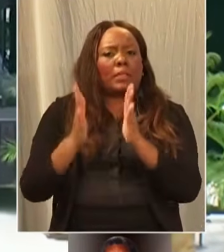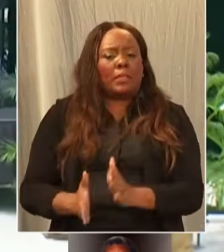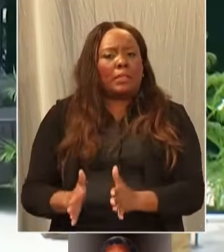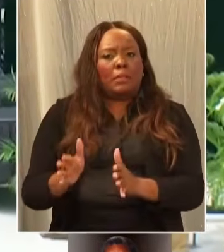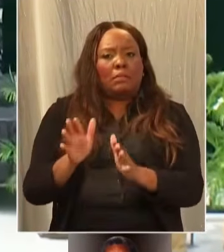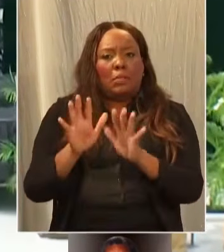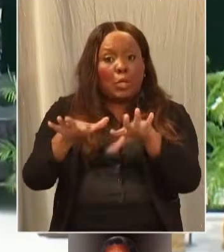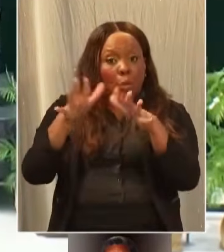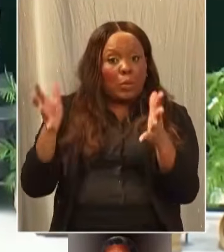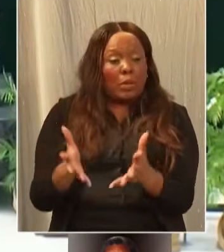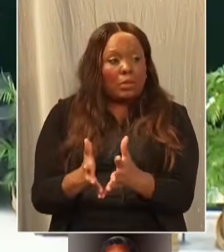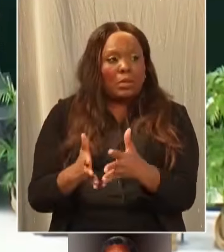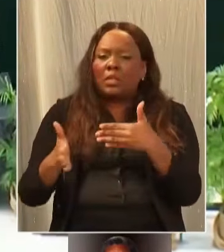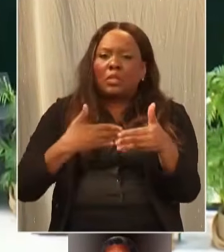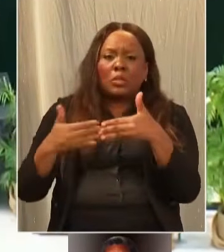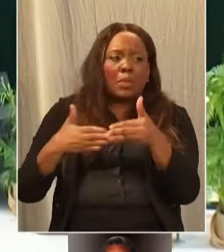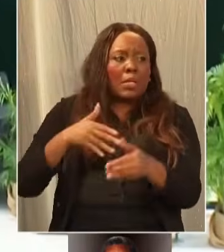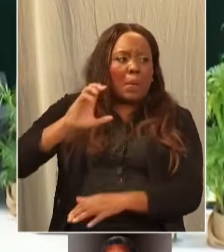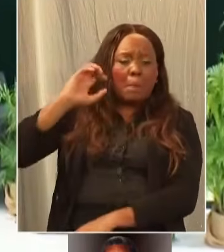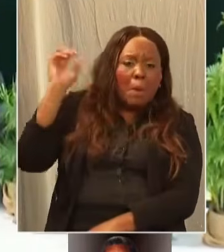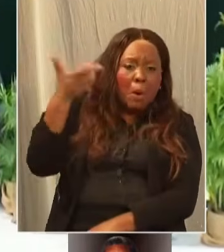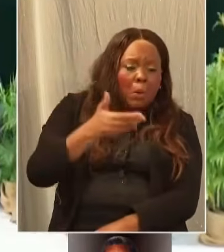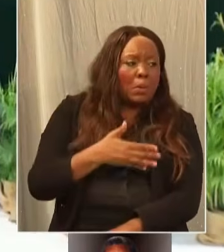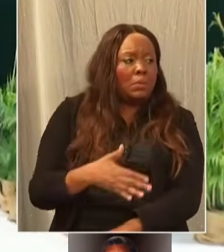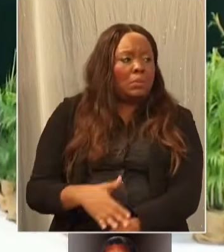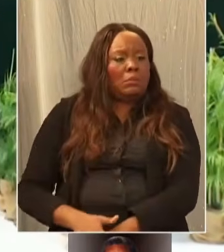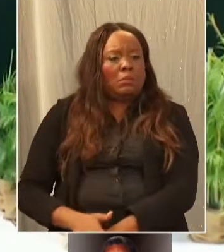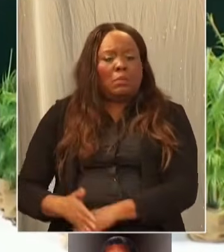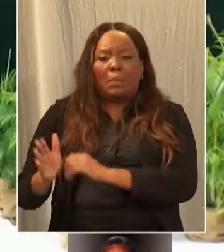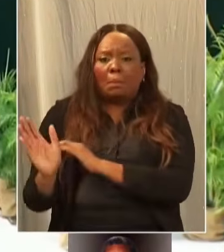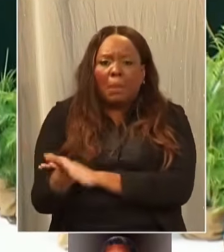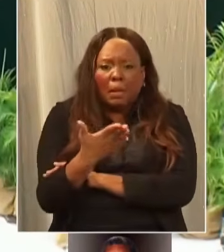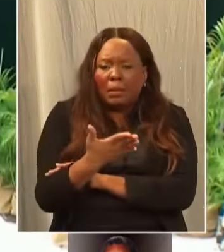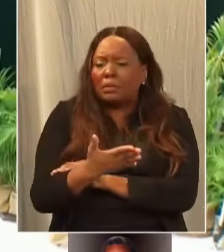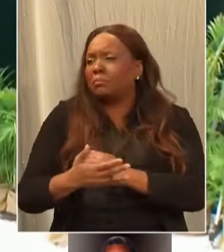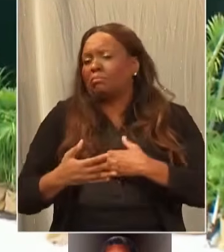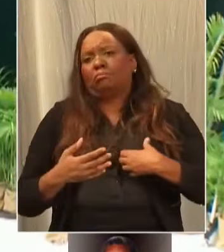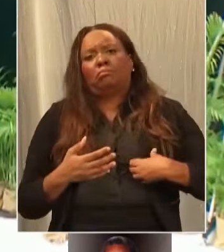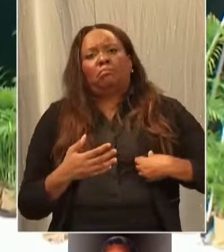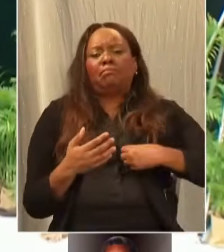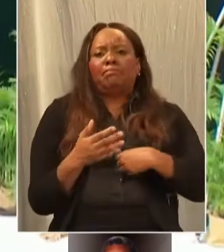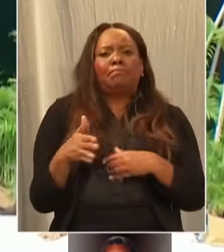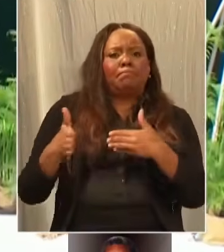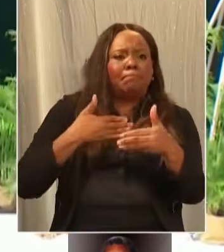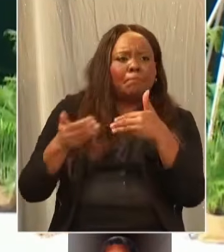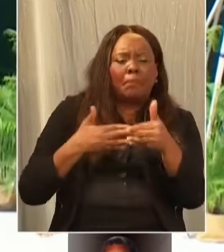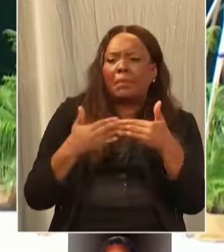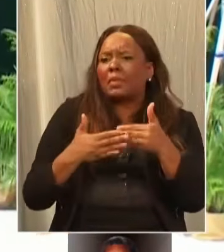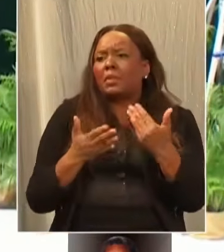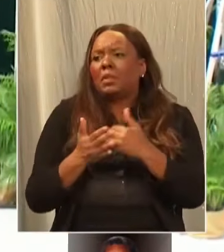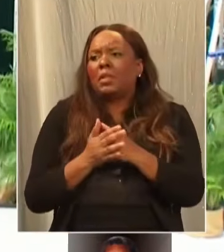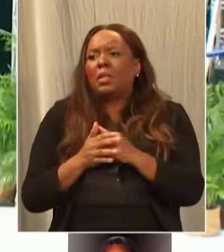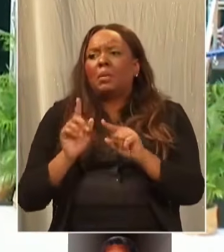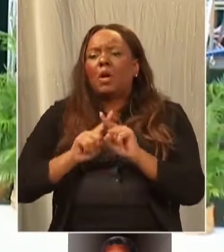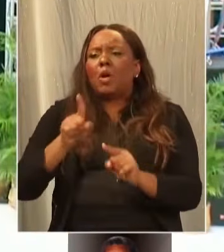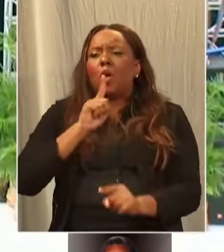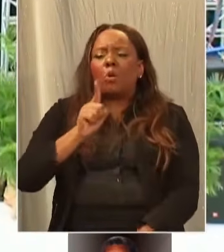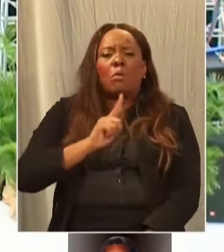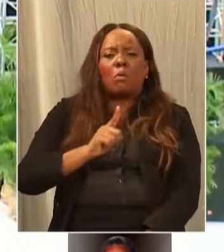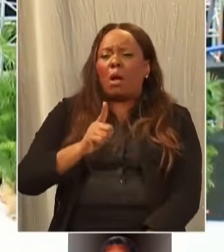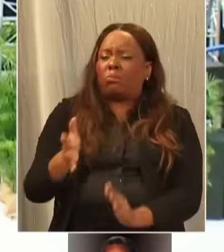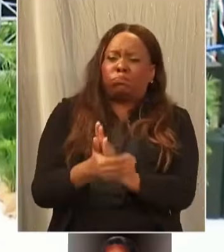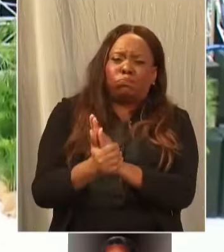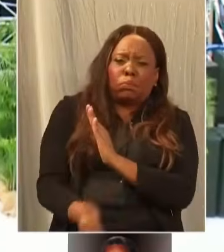Whether with bat or ball, in the slips or around the bat, genius seemed to